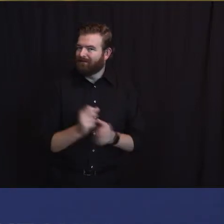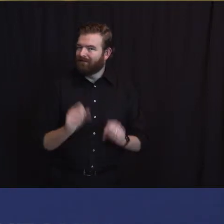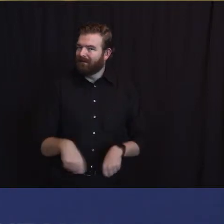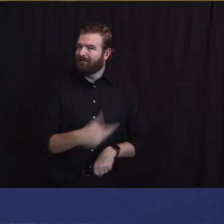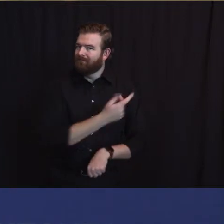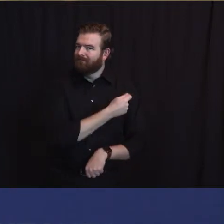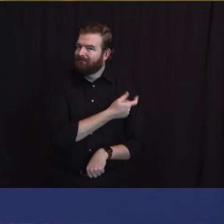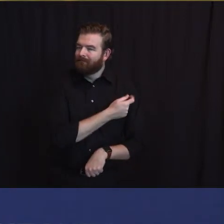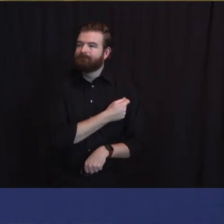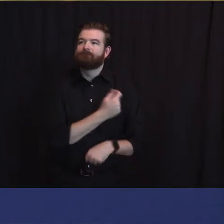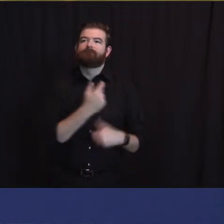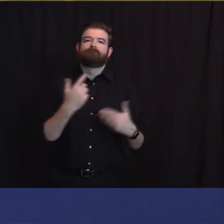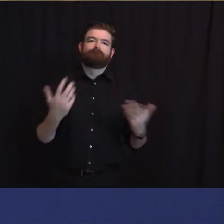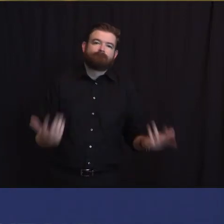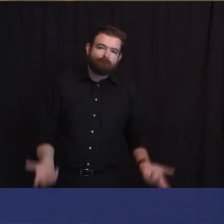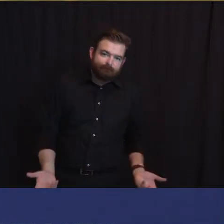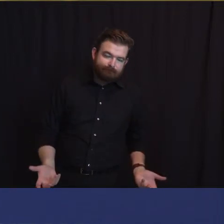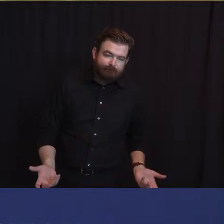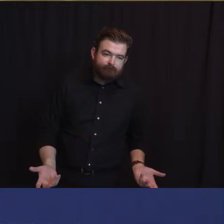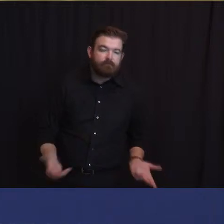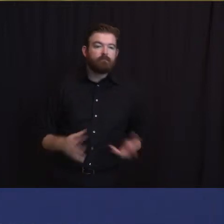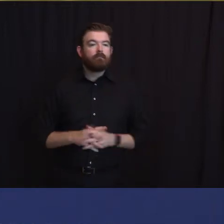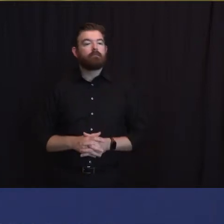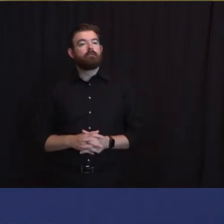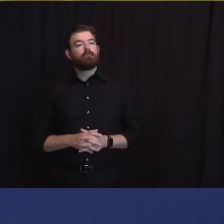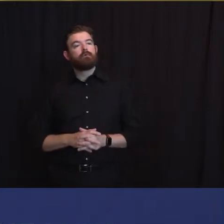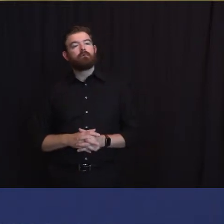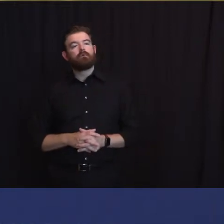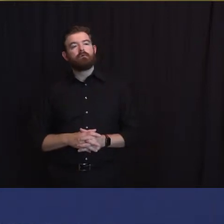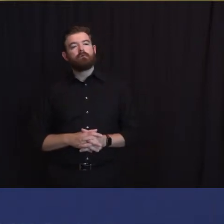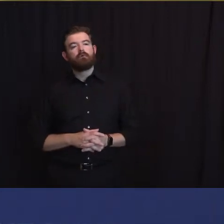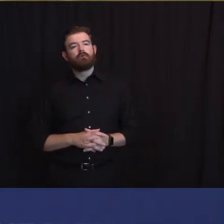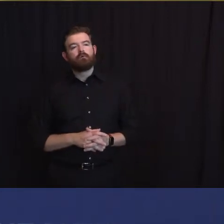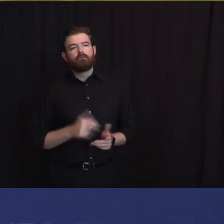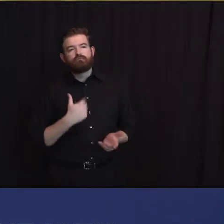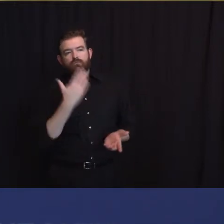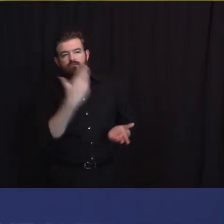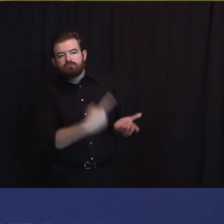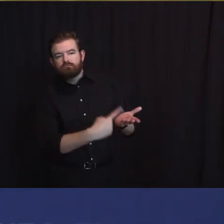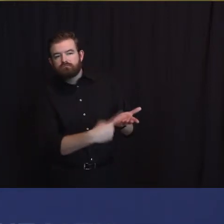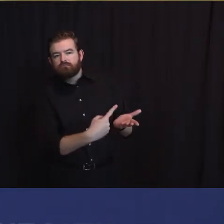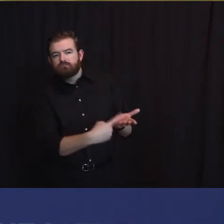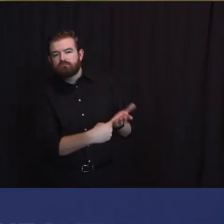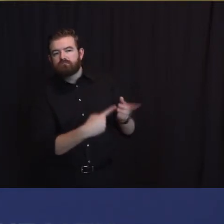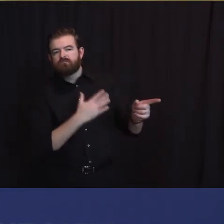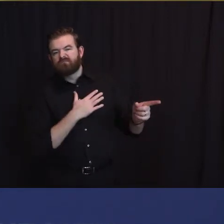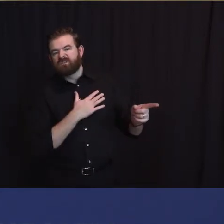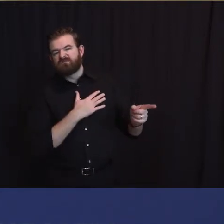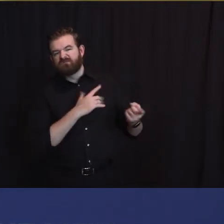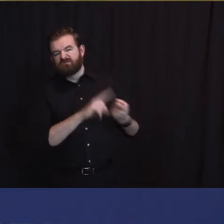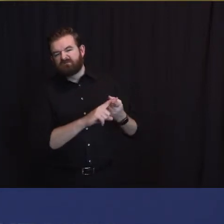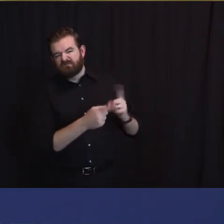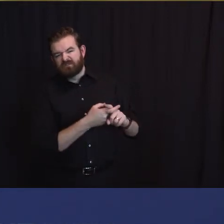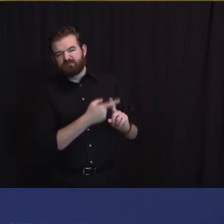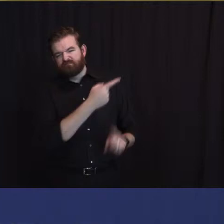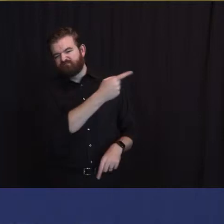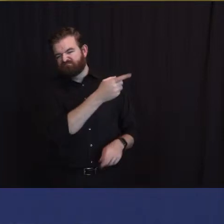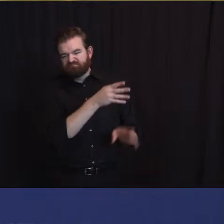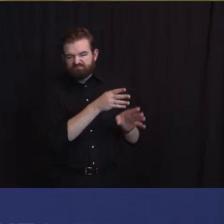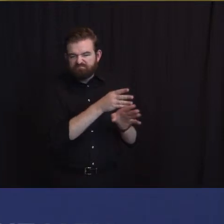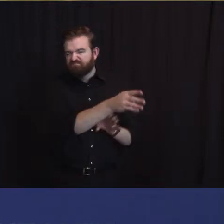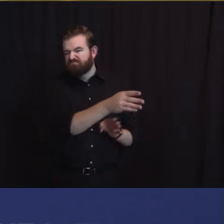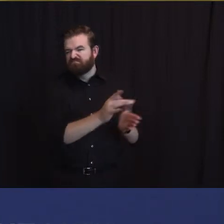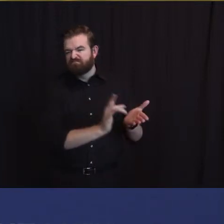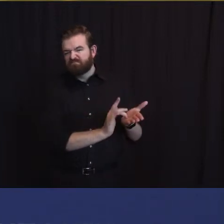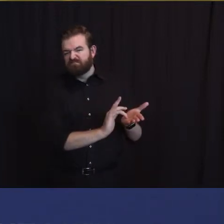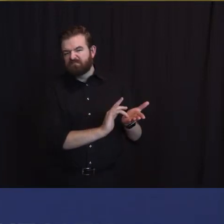Again, a good discussion last night with the same gentleman, and he has the same sense that we have, that the trials out there look like they're going